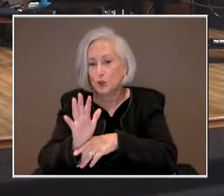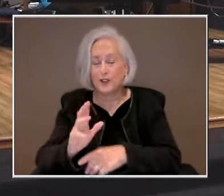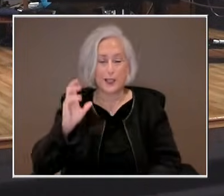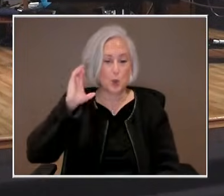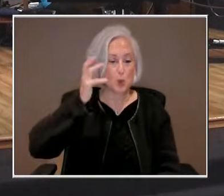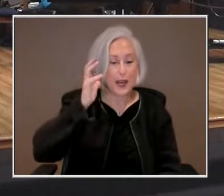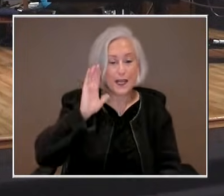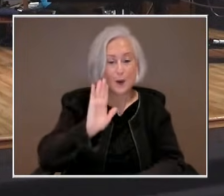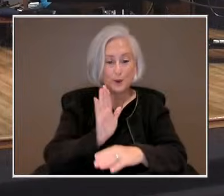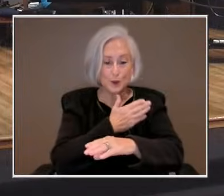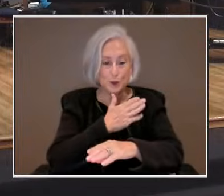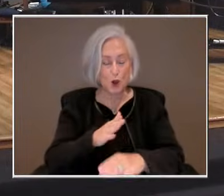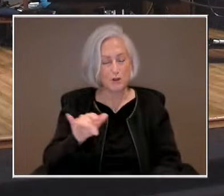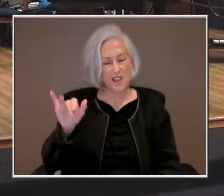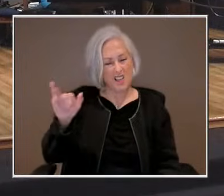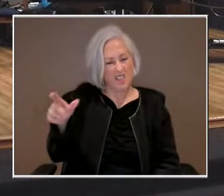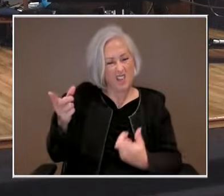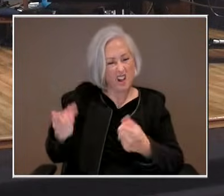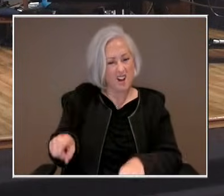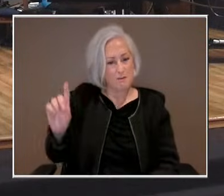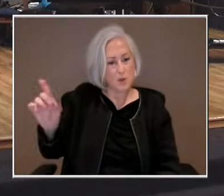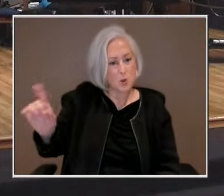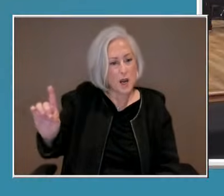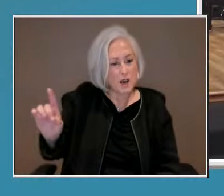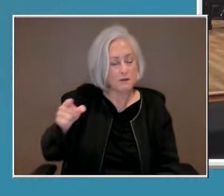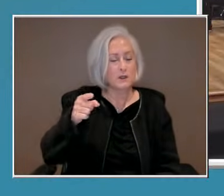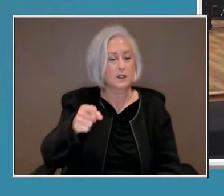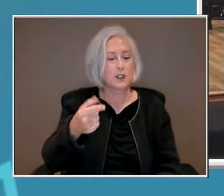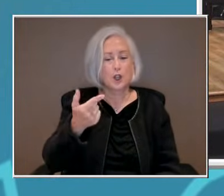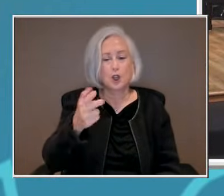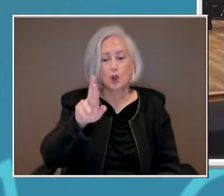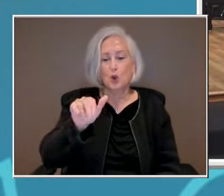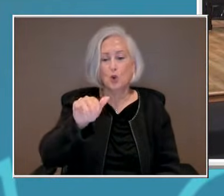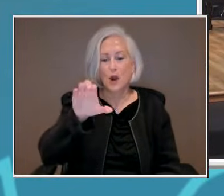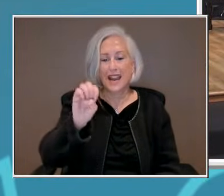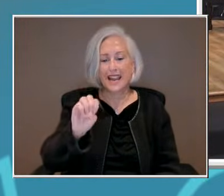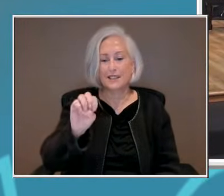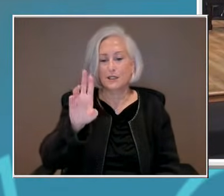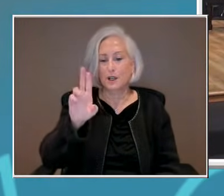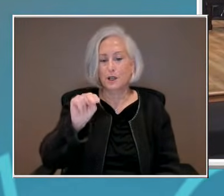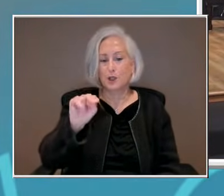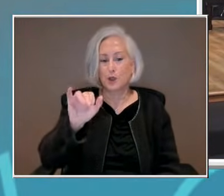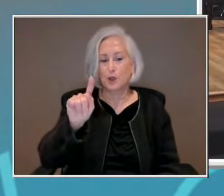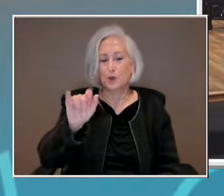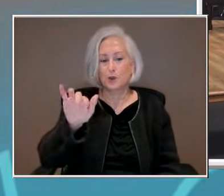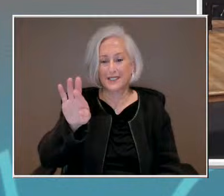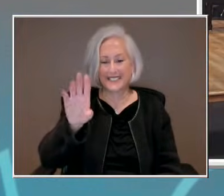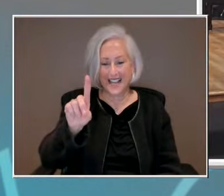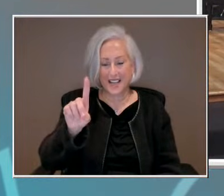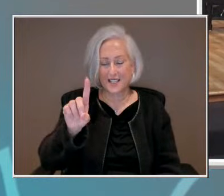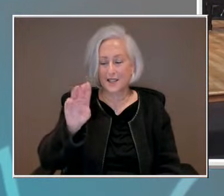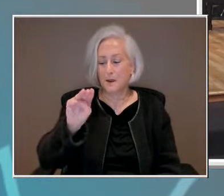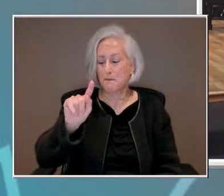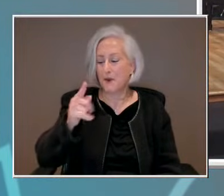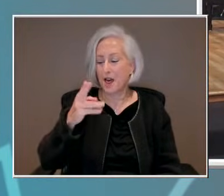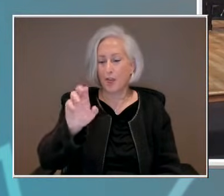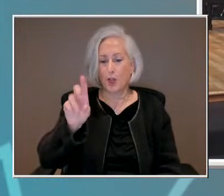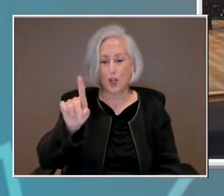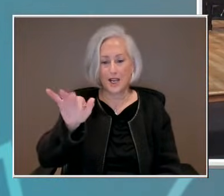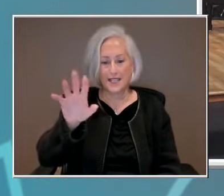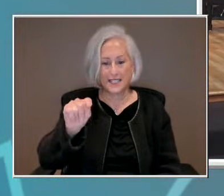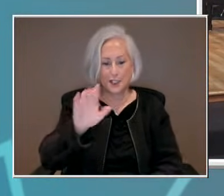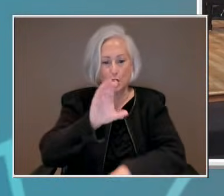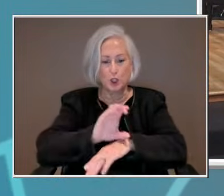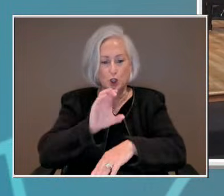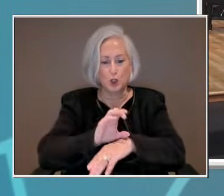And where was this concert? This was at Grace United Methodist Church in Olathe. Okay. Do you travel around